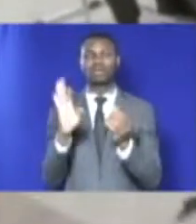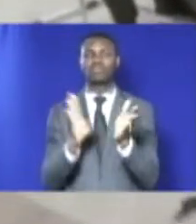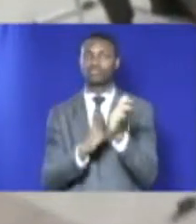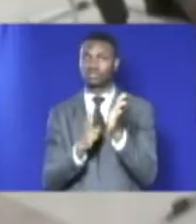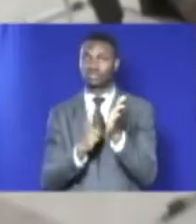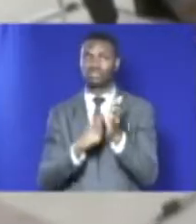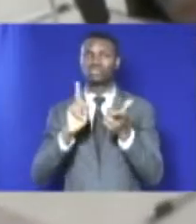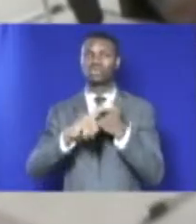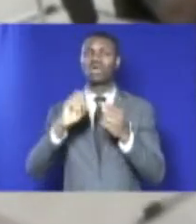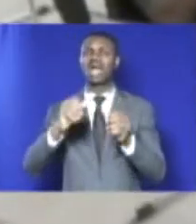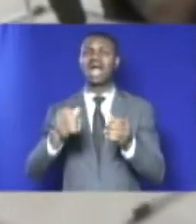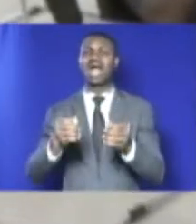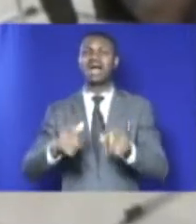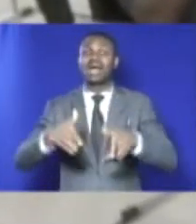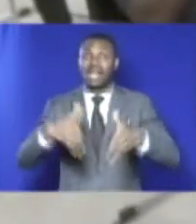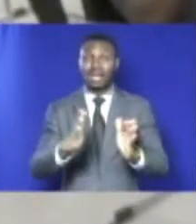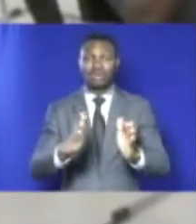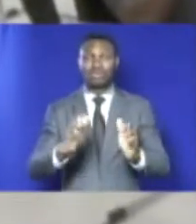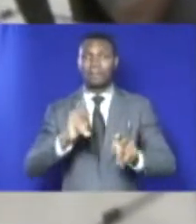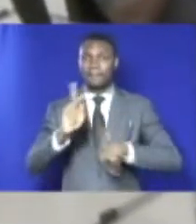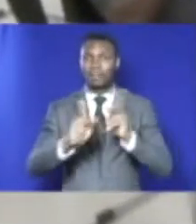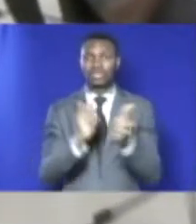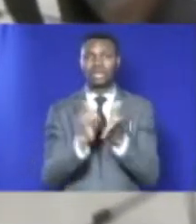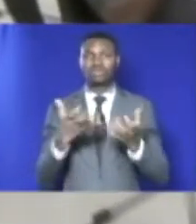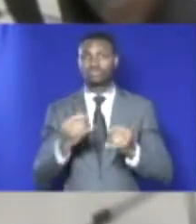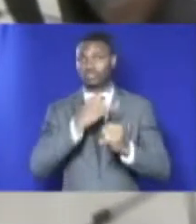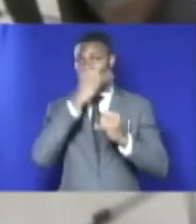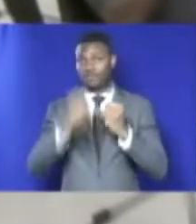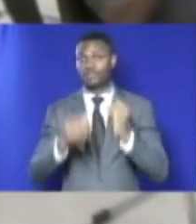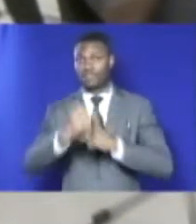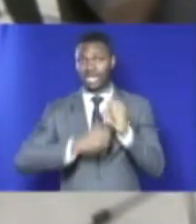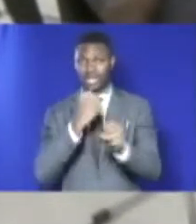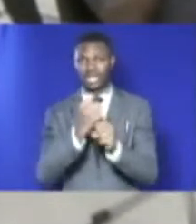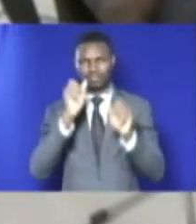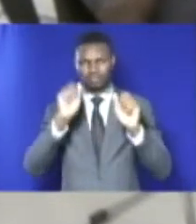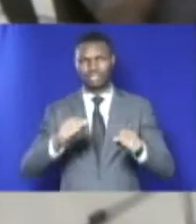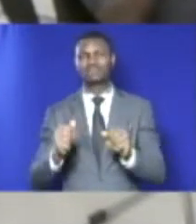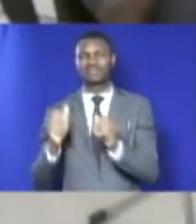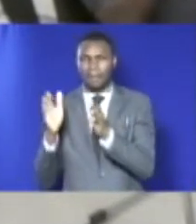graduating classes to resume in person to prepare for examinations with sustained restrictions on mass